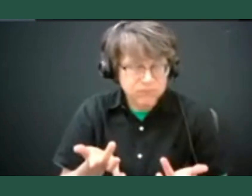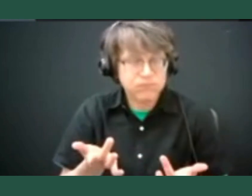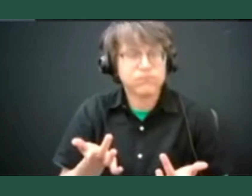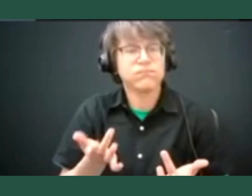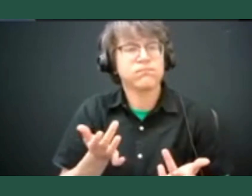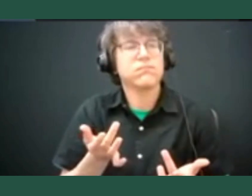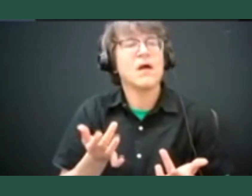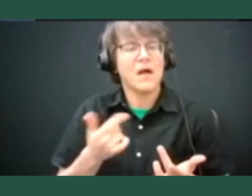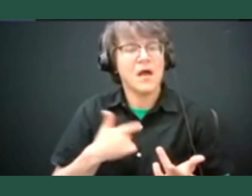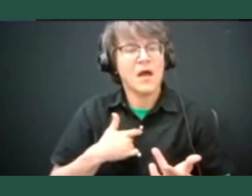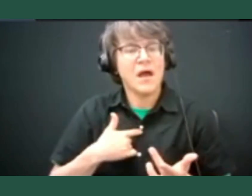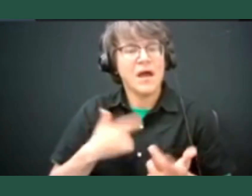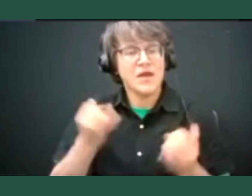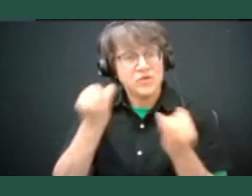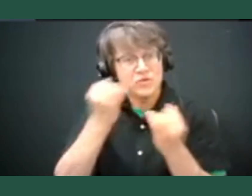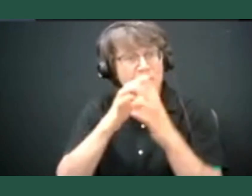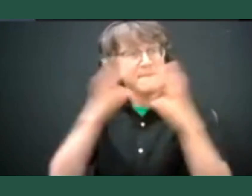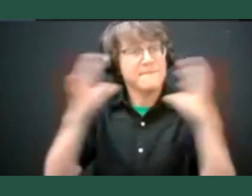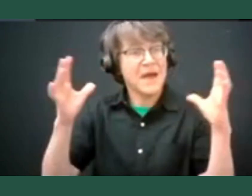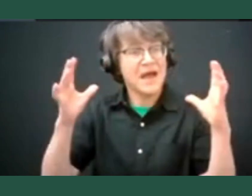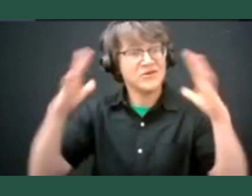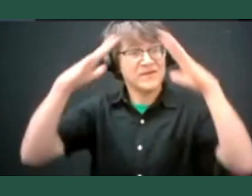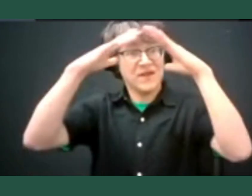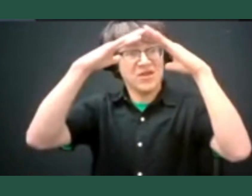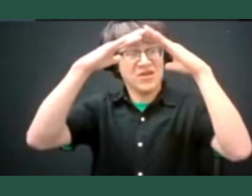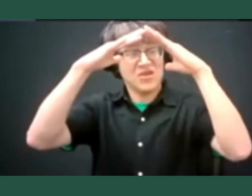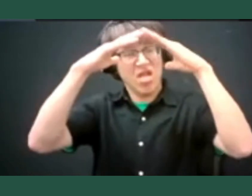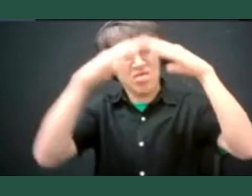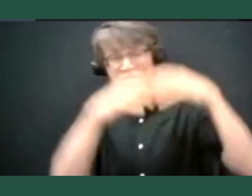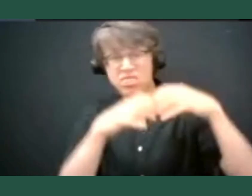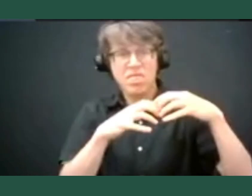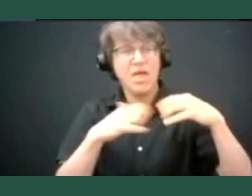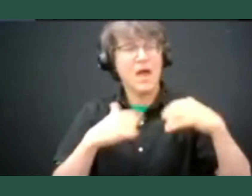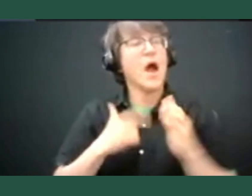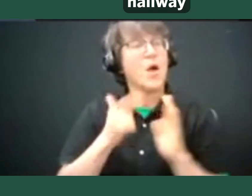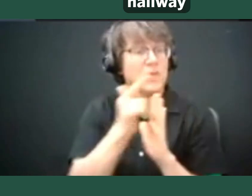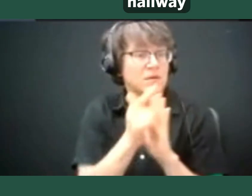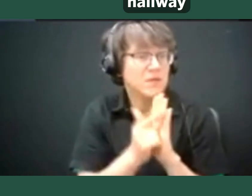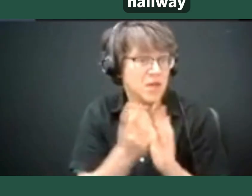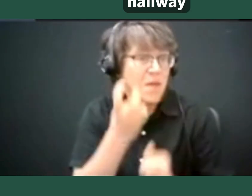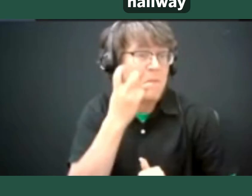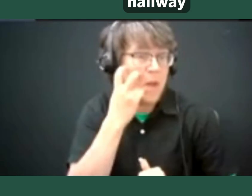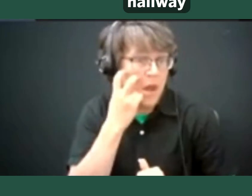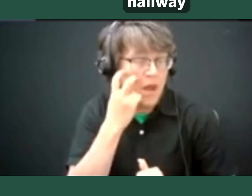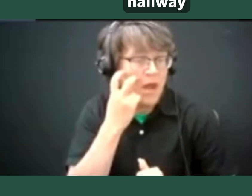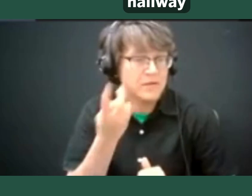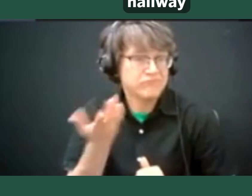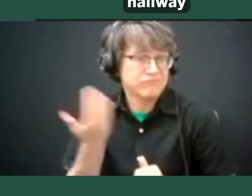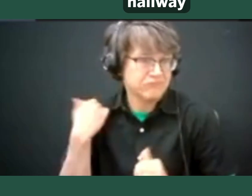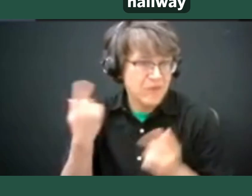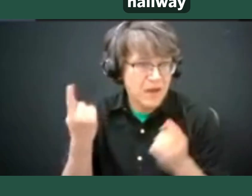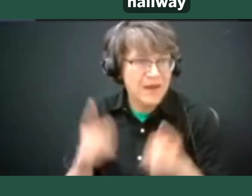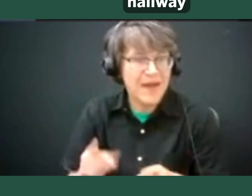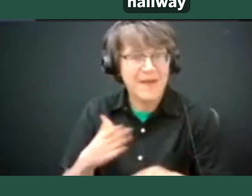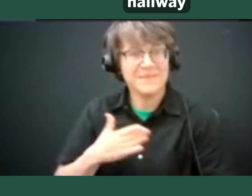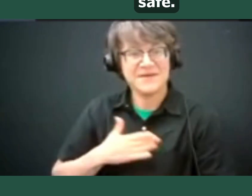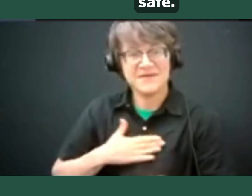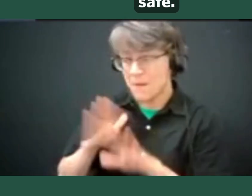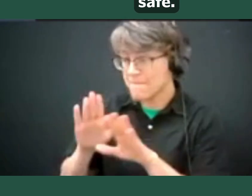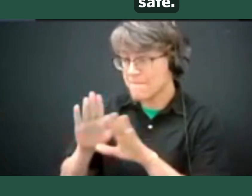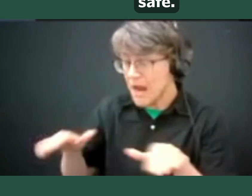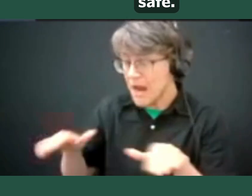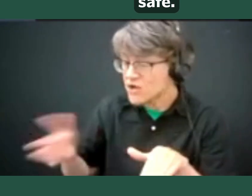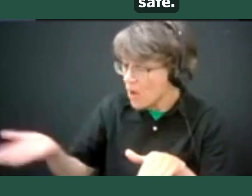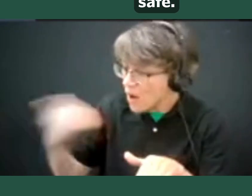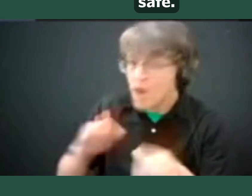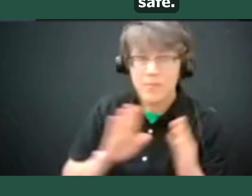and I was legally blind at the time when this happened. So I'm gathering my children in the hallway,